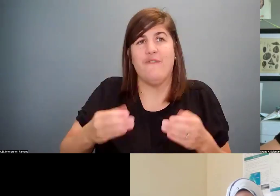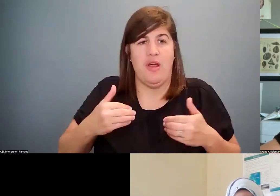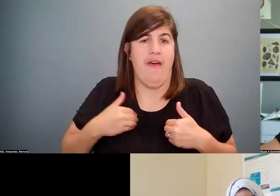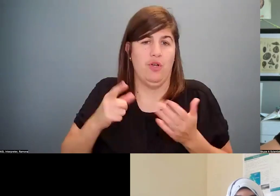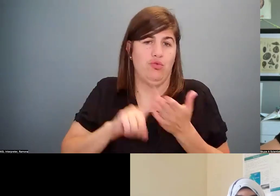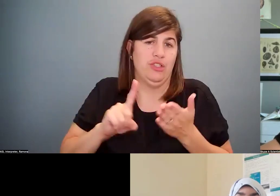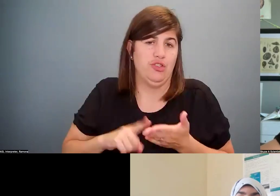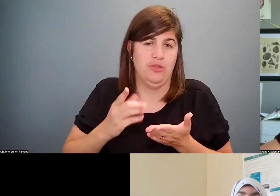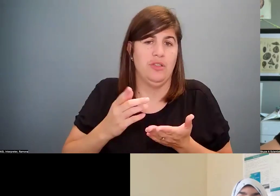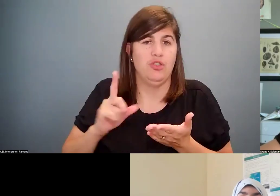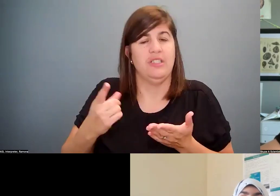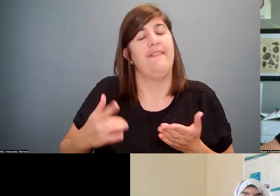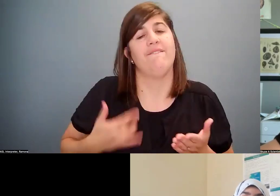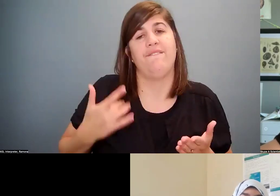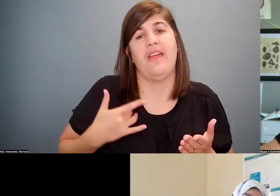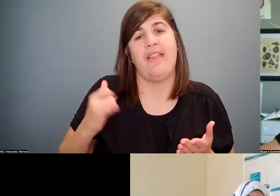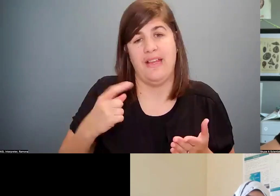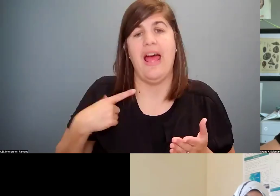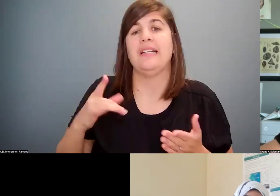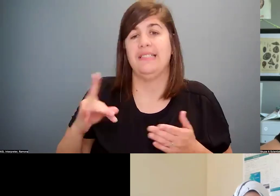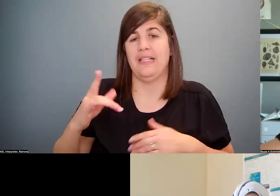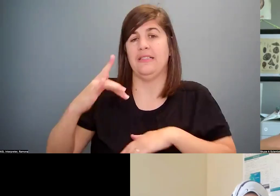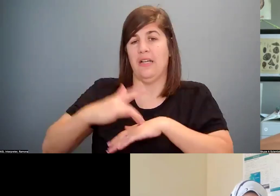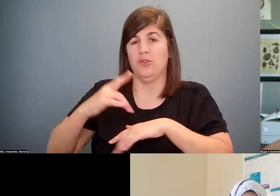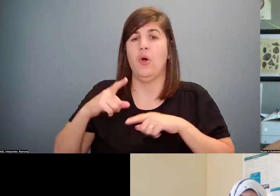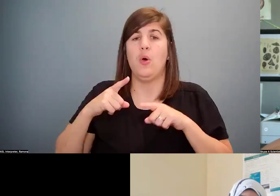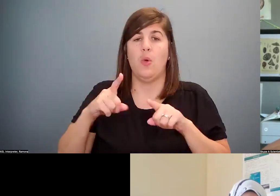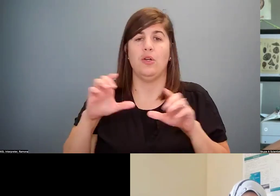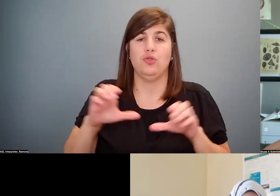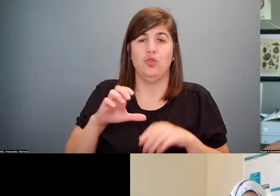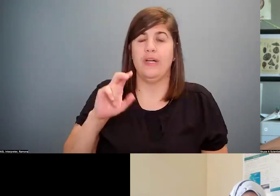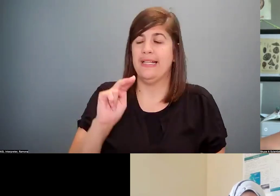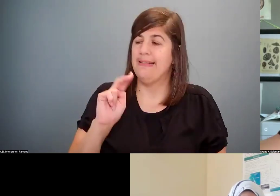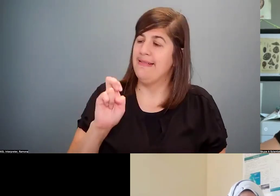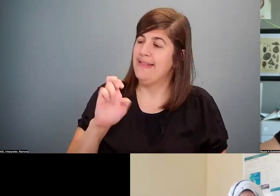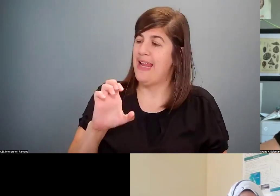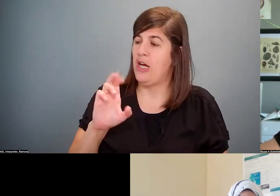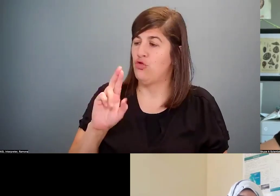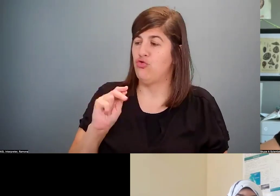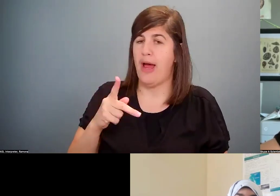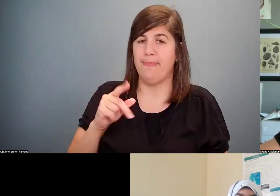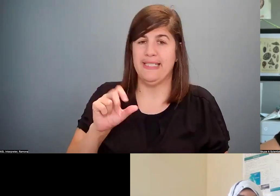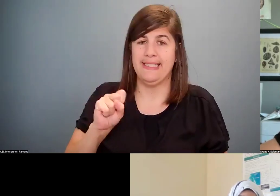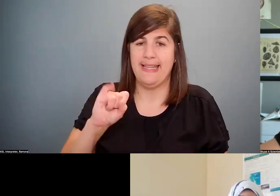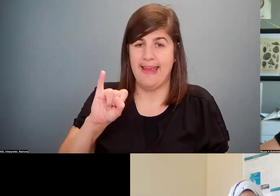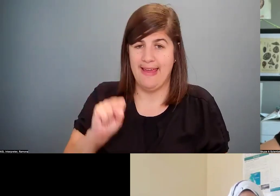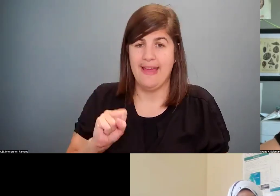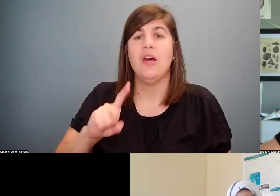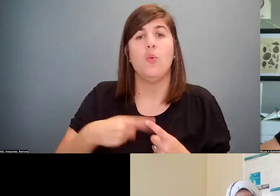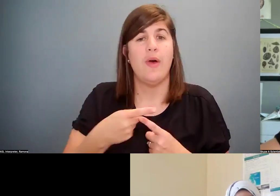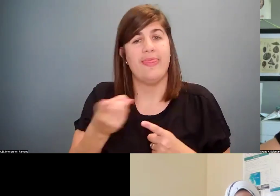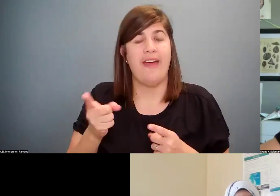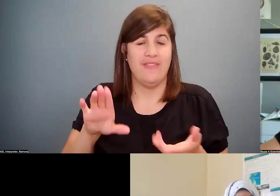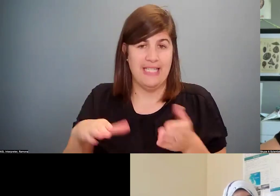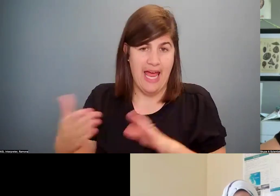to see how it feels. I've touched whales while doing necropsies on whales. A necropsy is when a whale has died